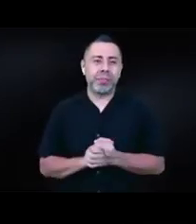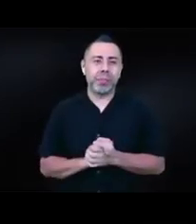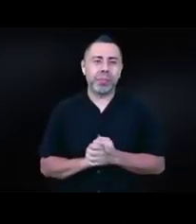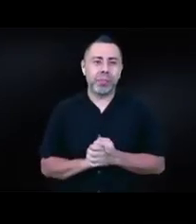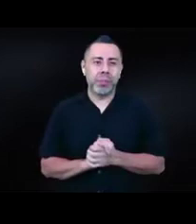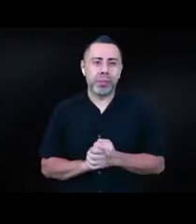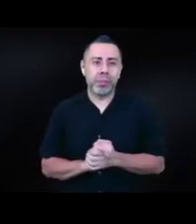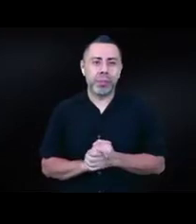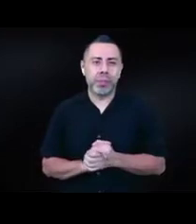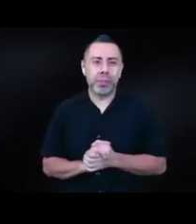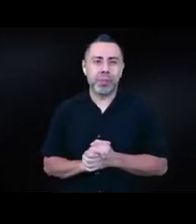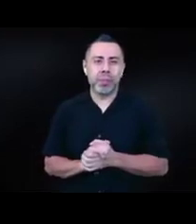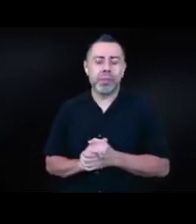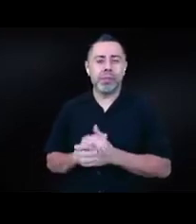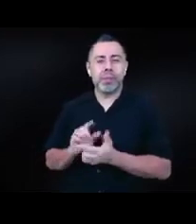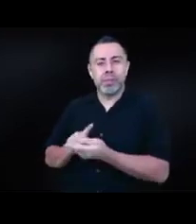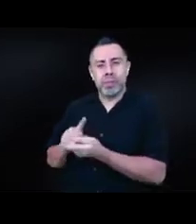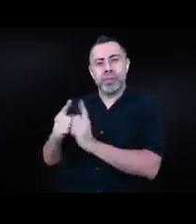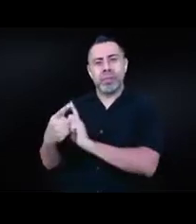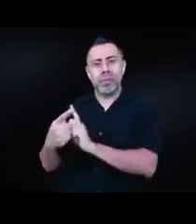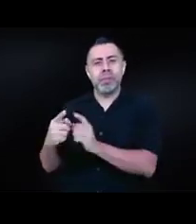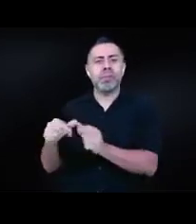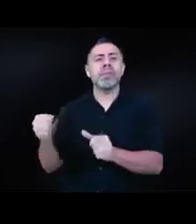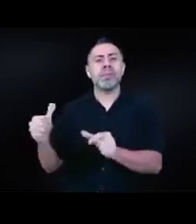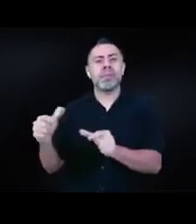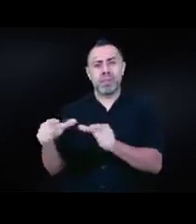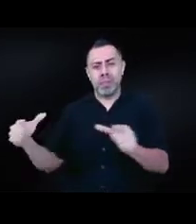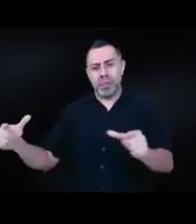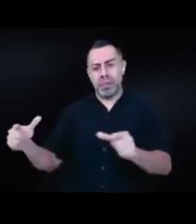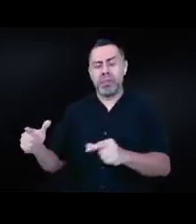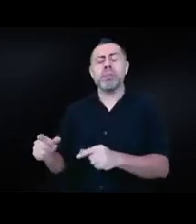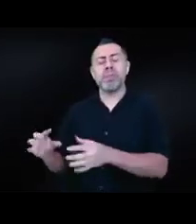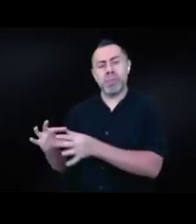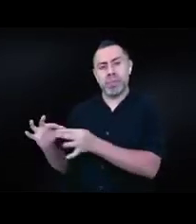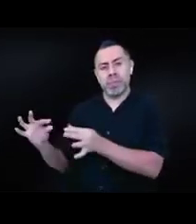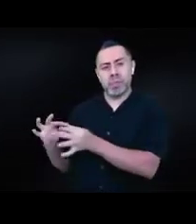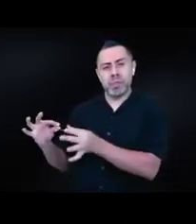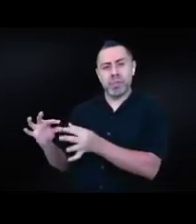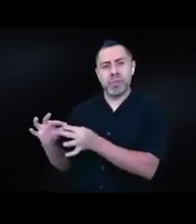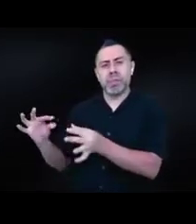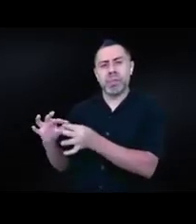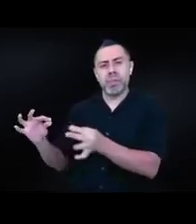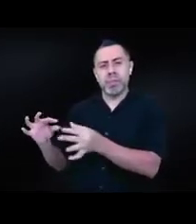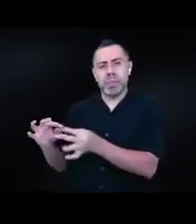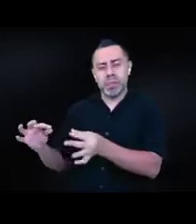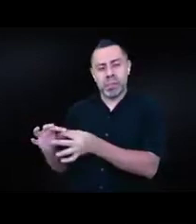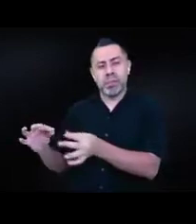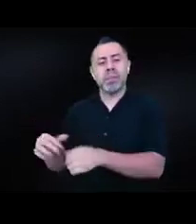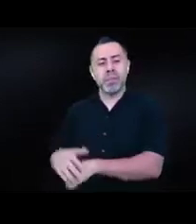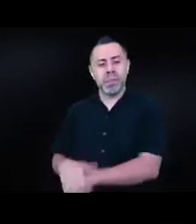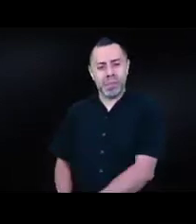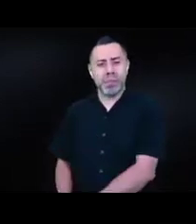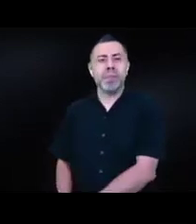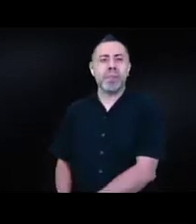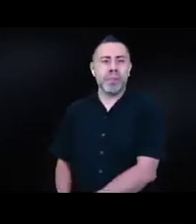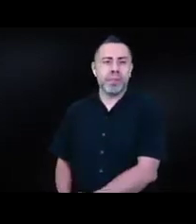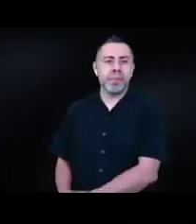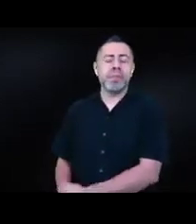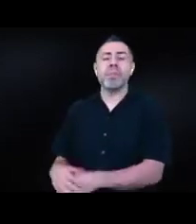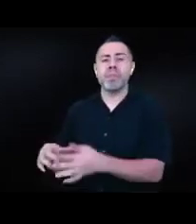na tanaway makanak mishik mahanuyak machatok aswesian wichiwan a peace